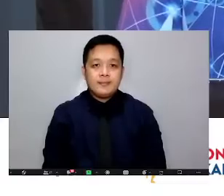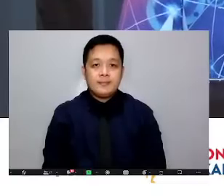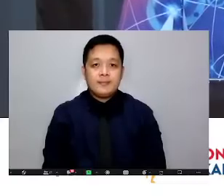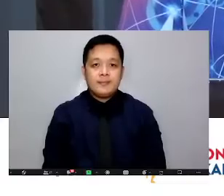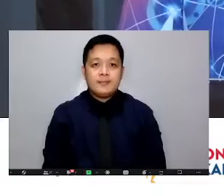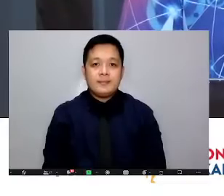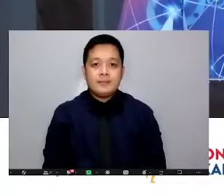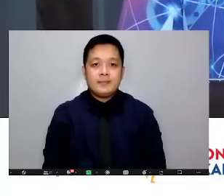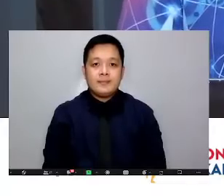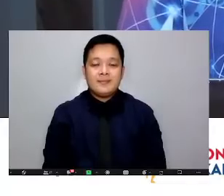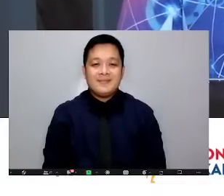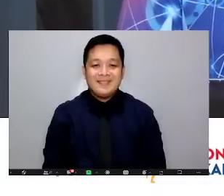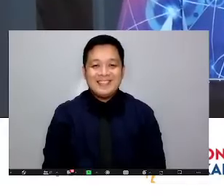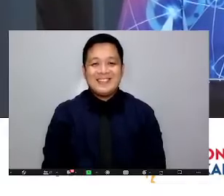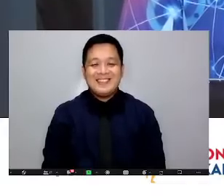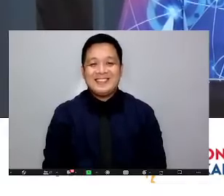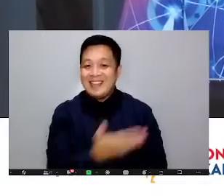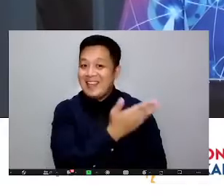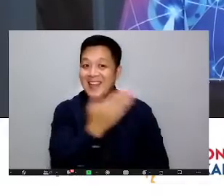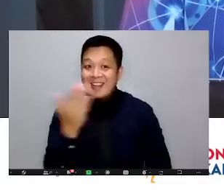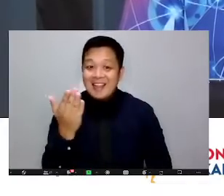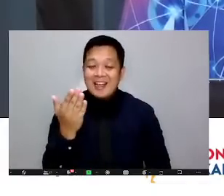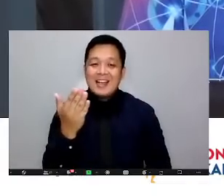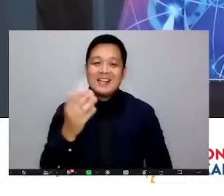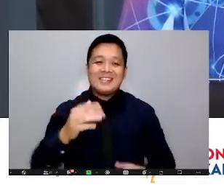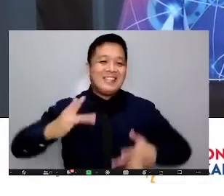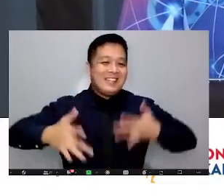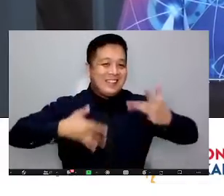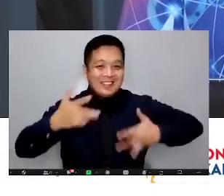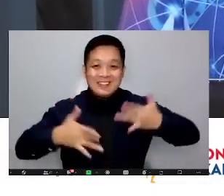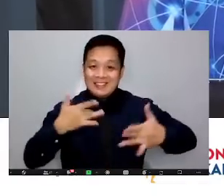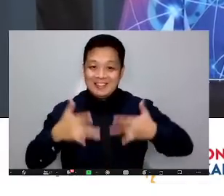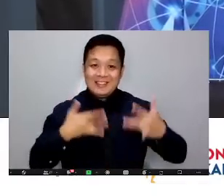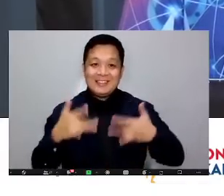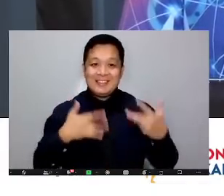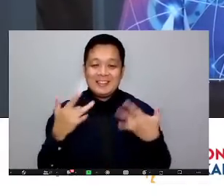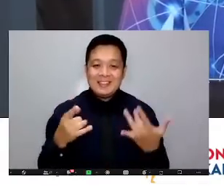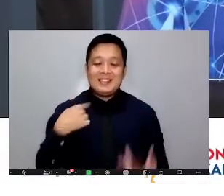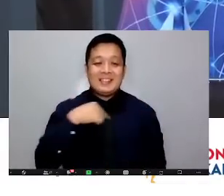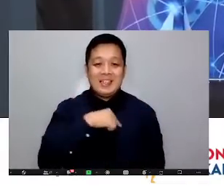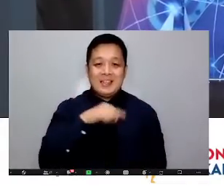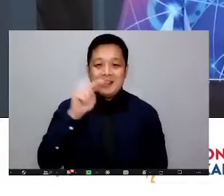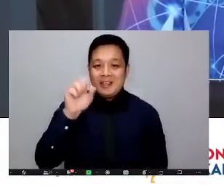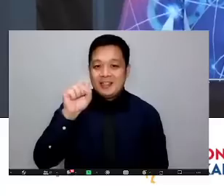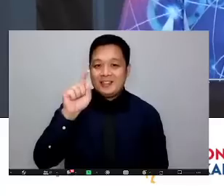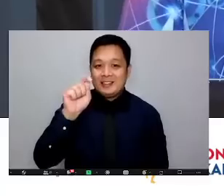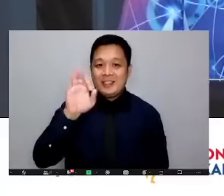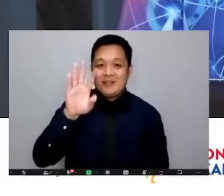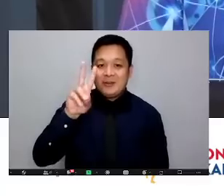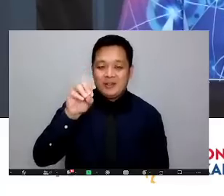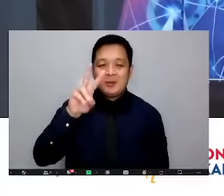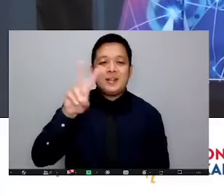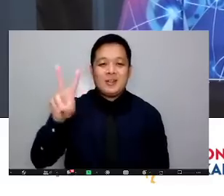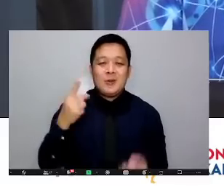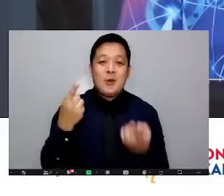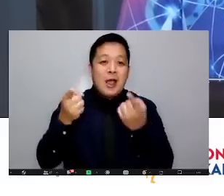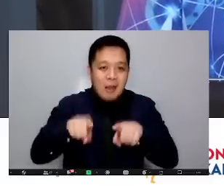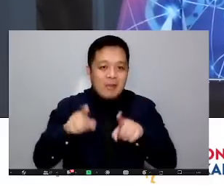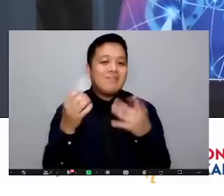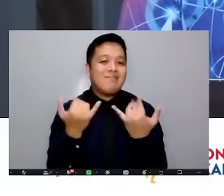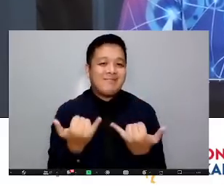What an exciting day for all of us who waited for this event to finally happen. To get us together again for this